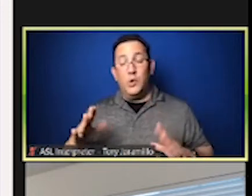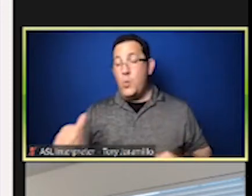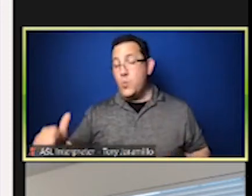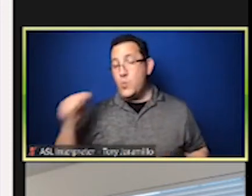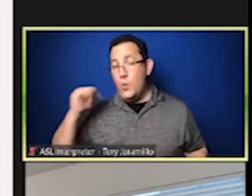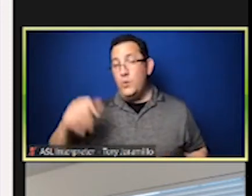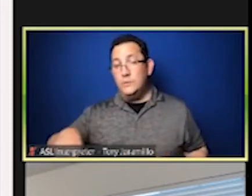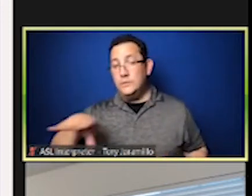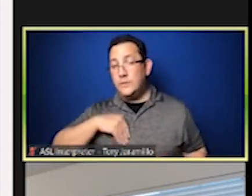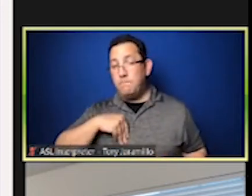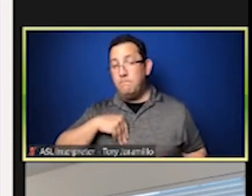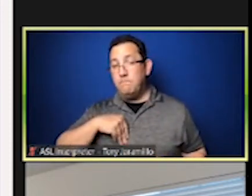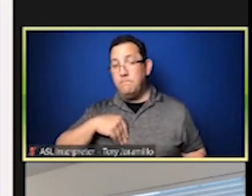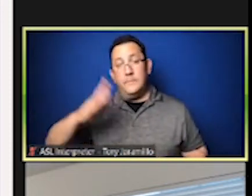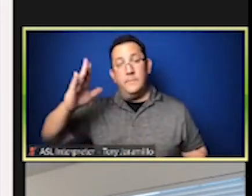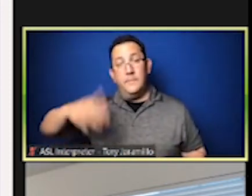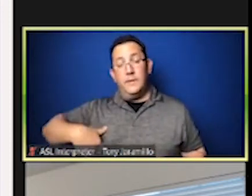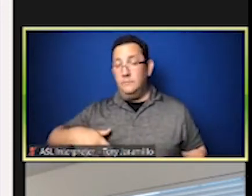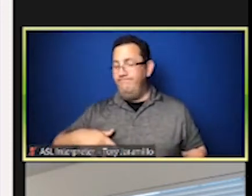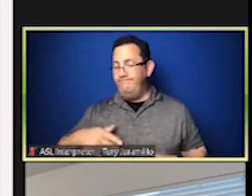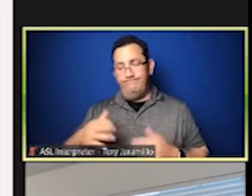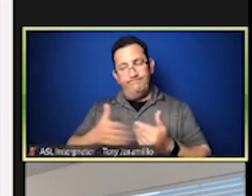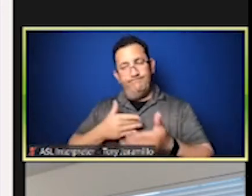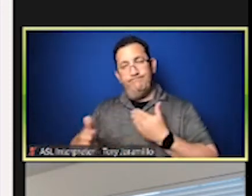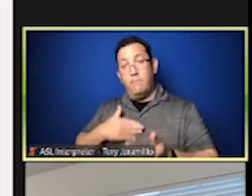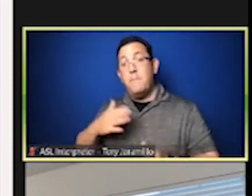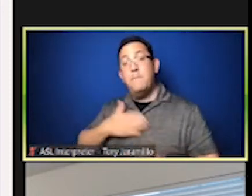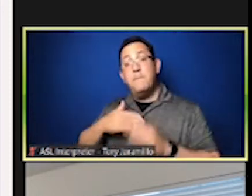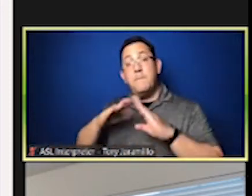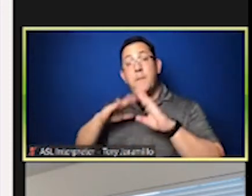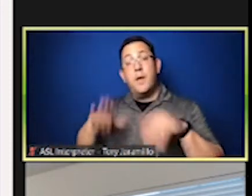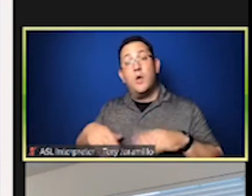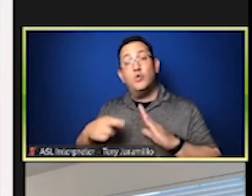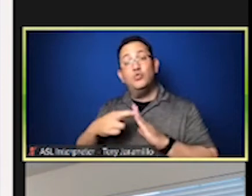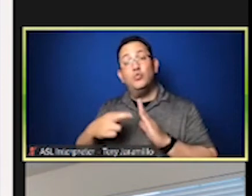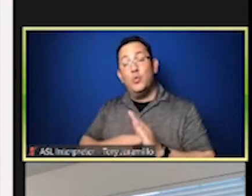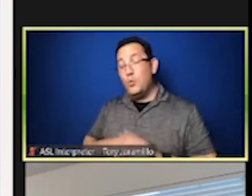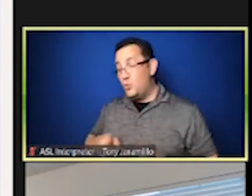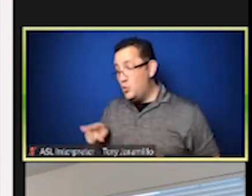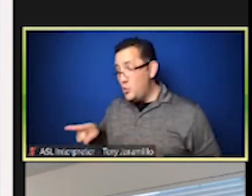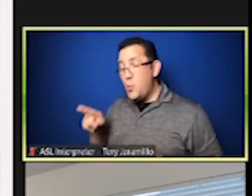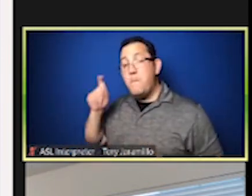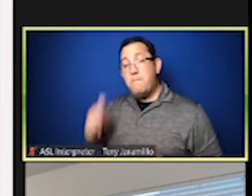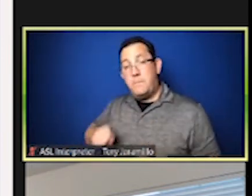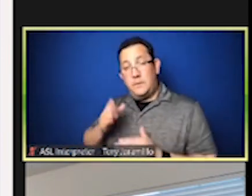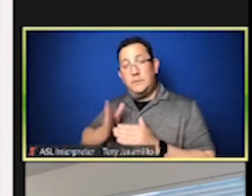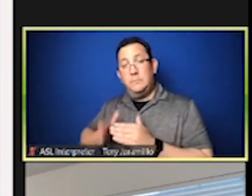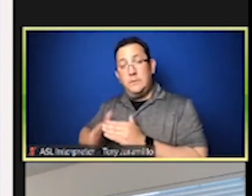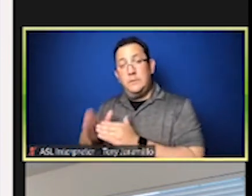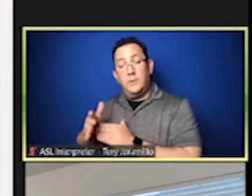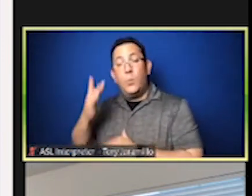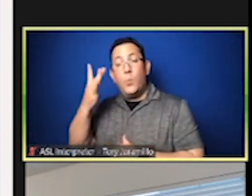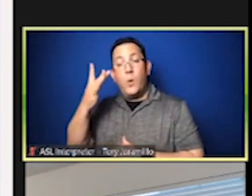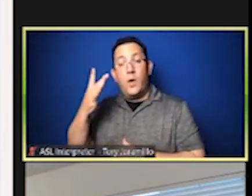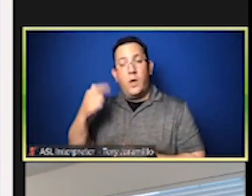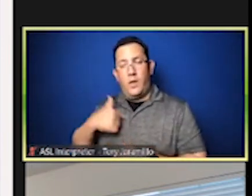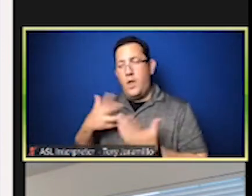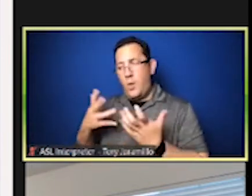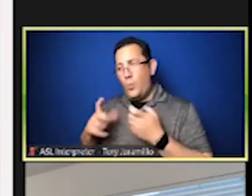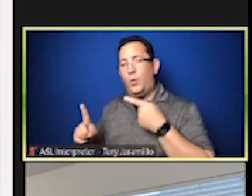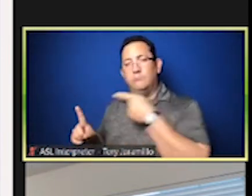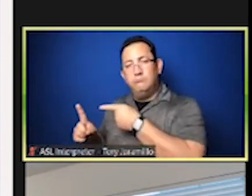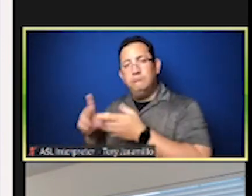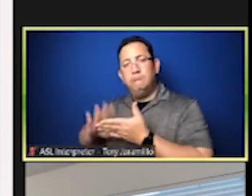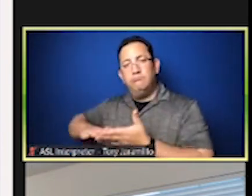still required to complete those assignments because it is all about the learning going on. Teachers assign things to